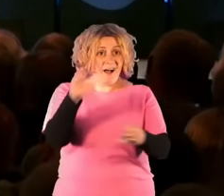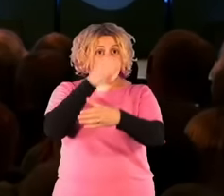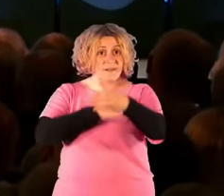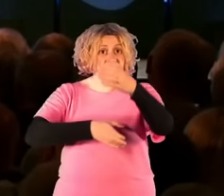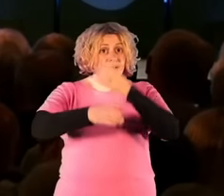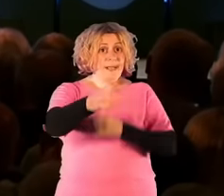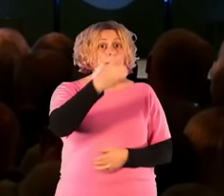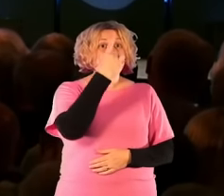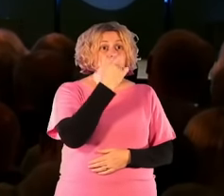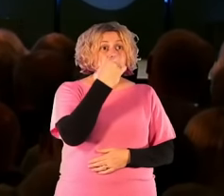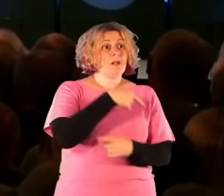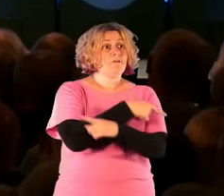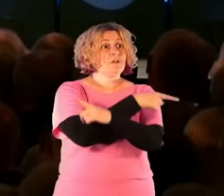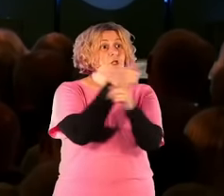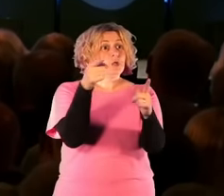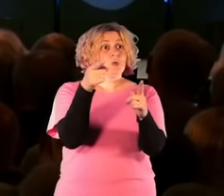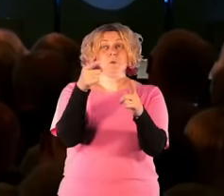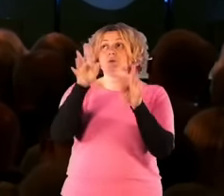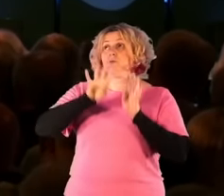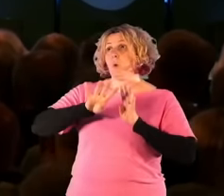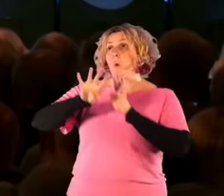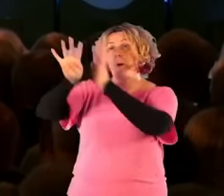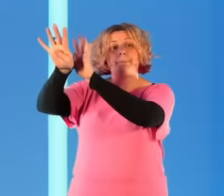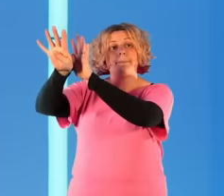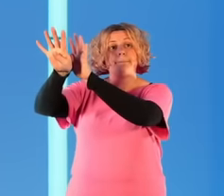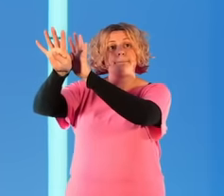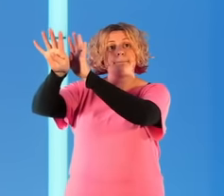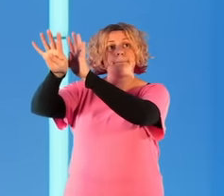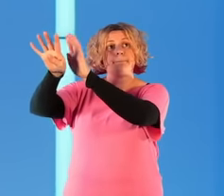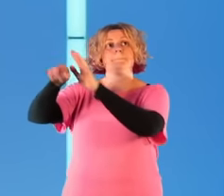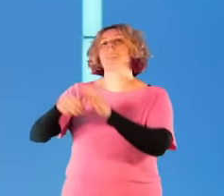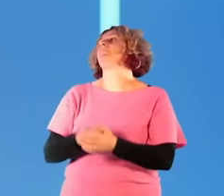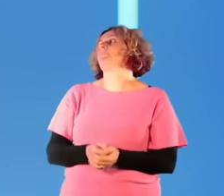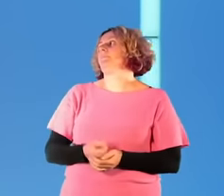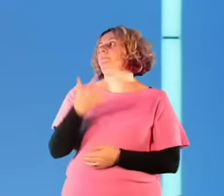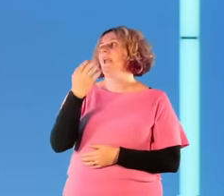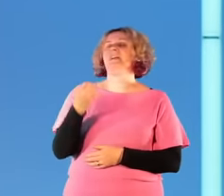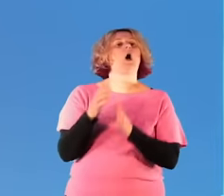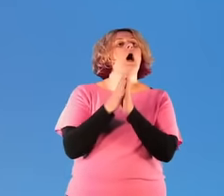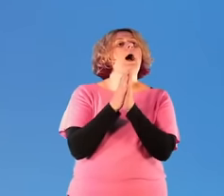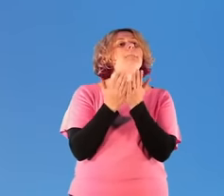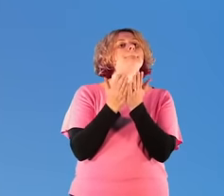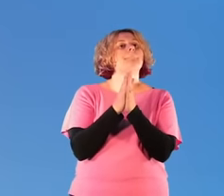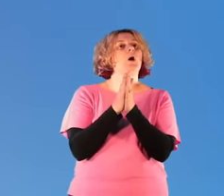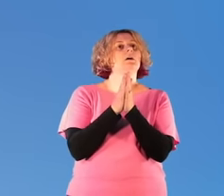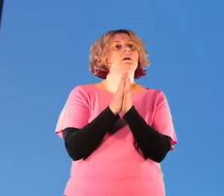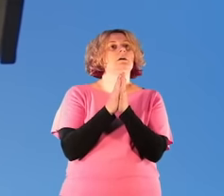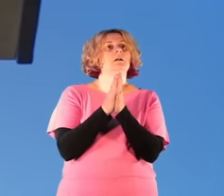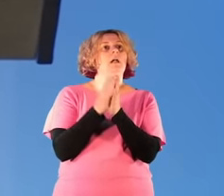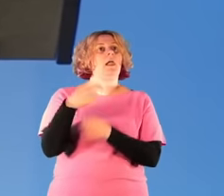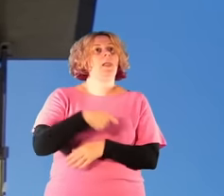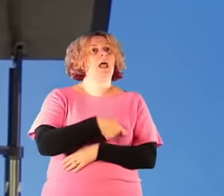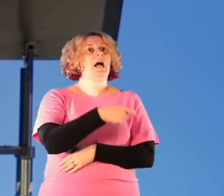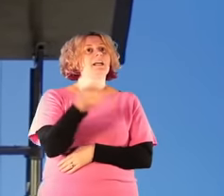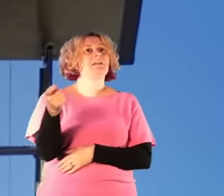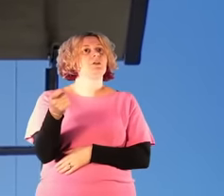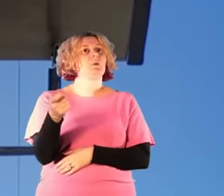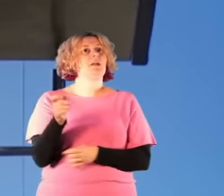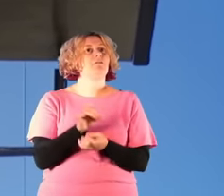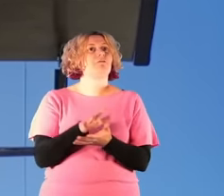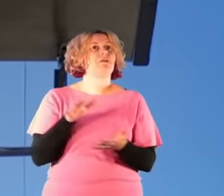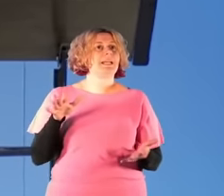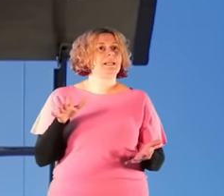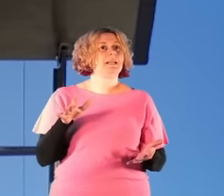like you and me to get to heaven. I've got a book which I'll show you in a moment, and I'll give you one of those free. If you're a Christian tonight, don't come and get the